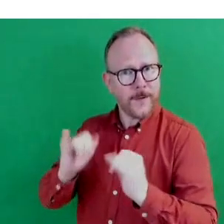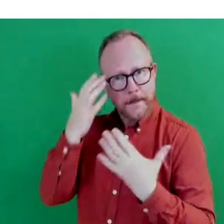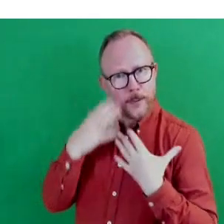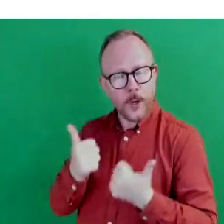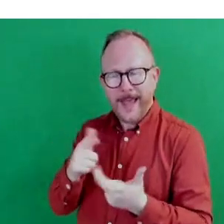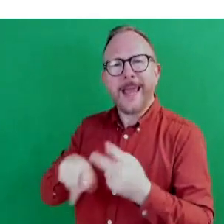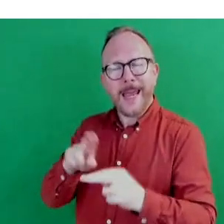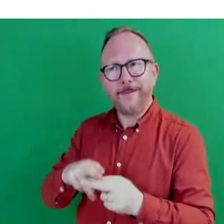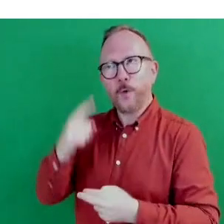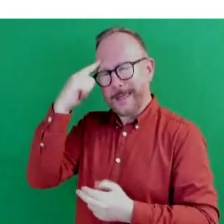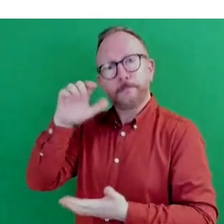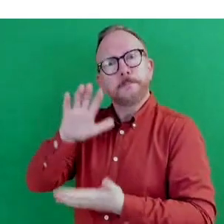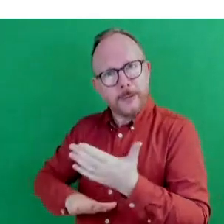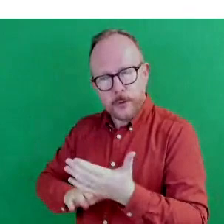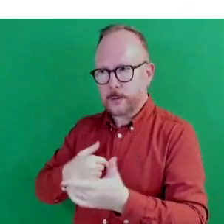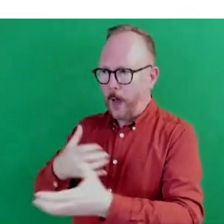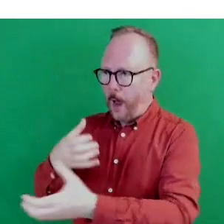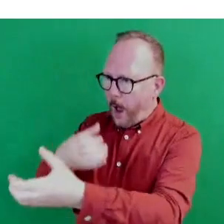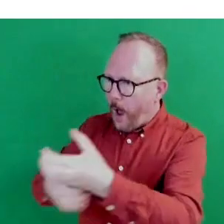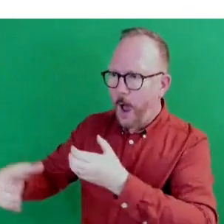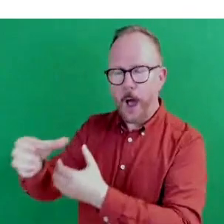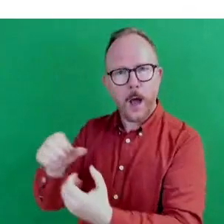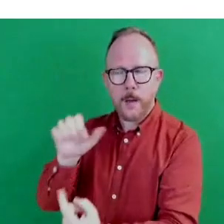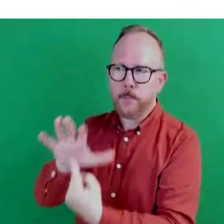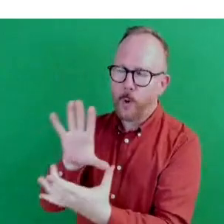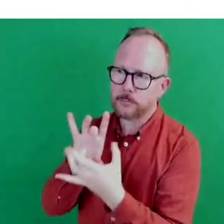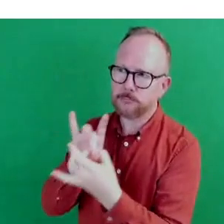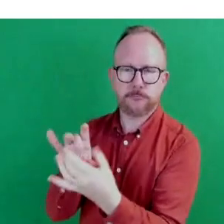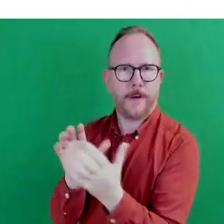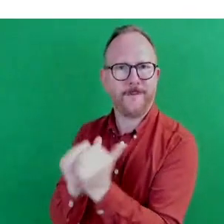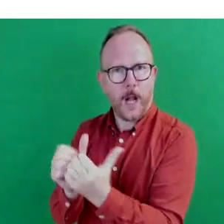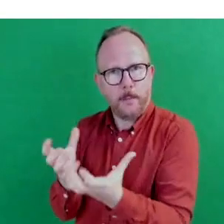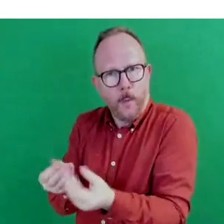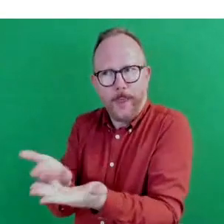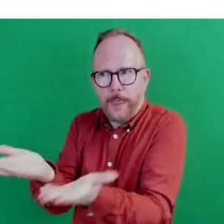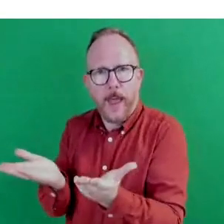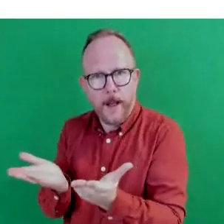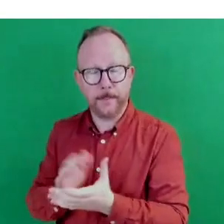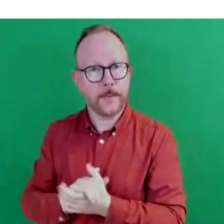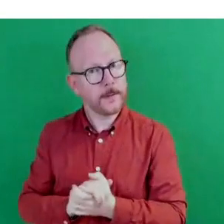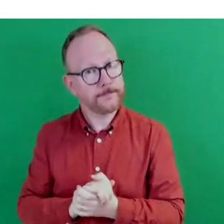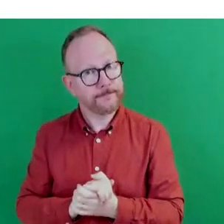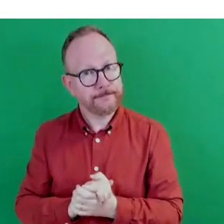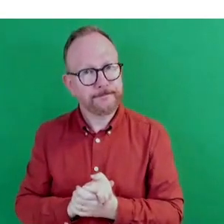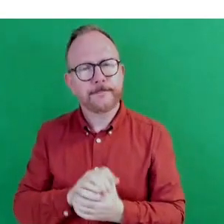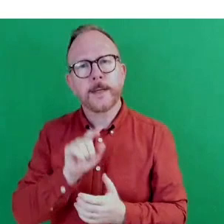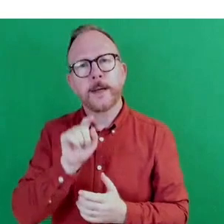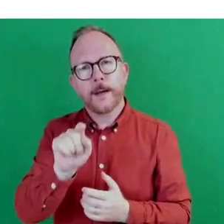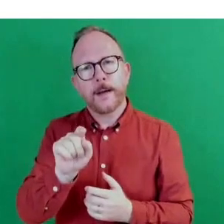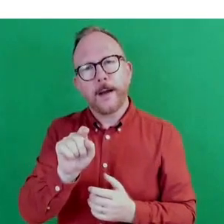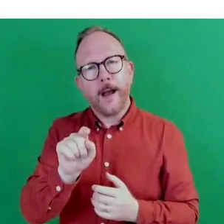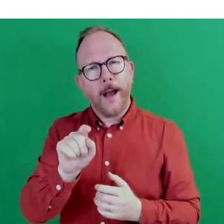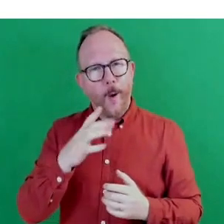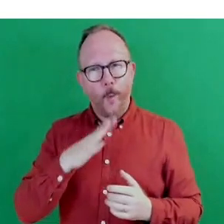a first person perspective is really important and can be really valuable. So I can definitely say that's the case. The question I'm going to put to Millie